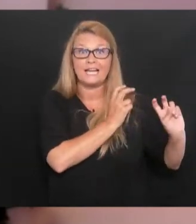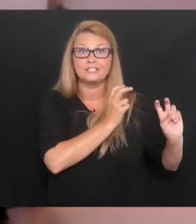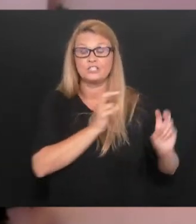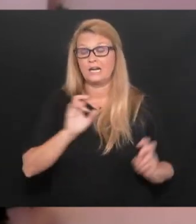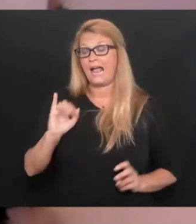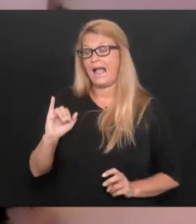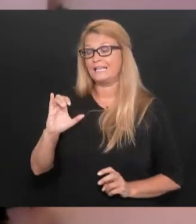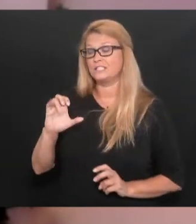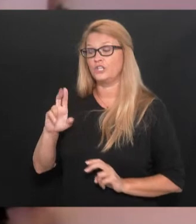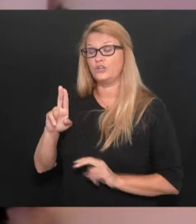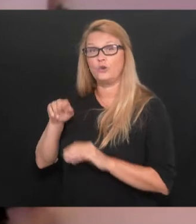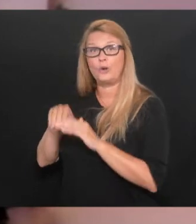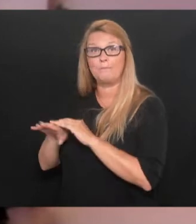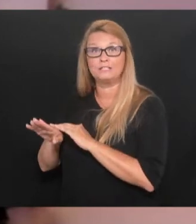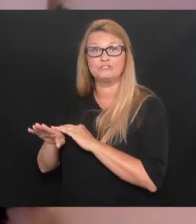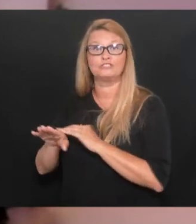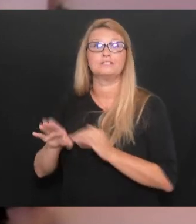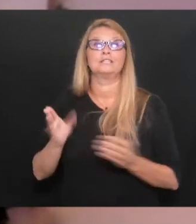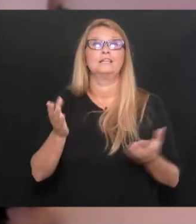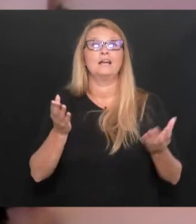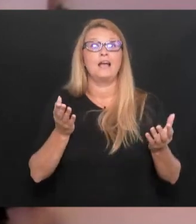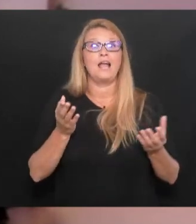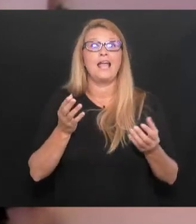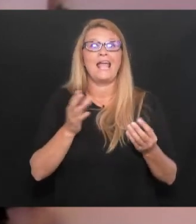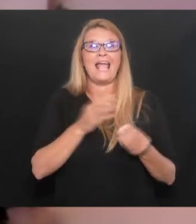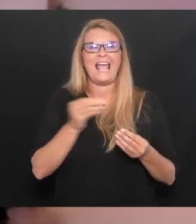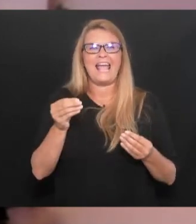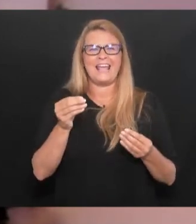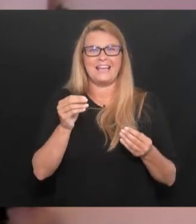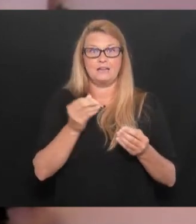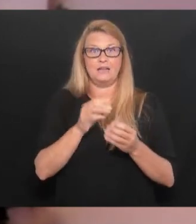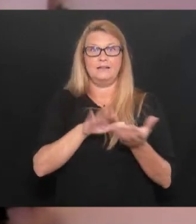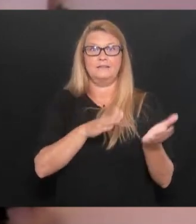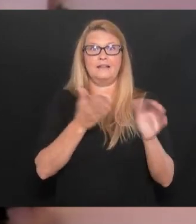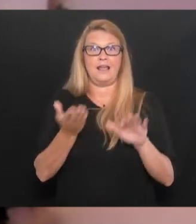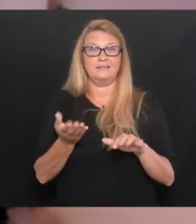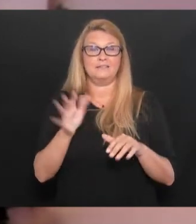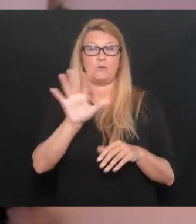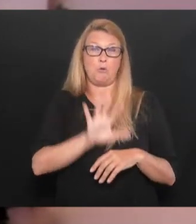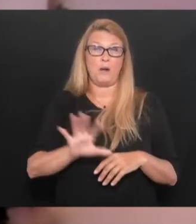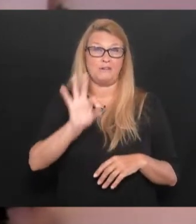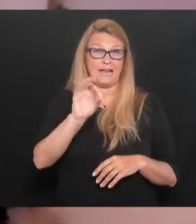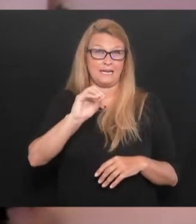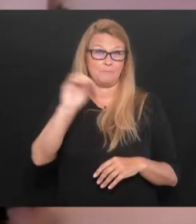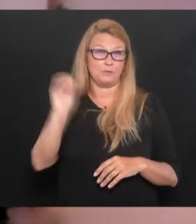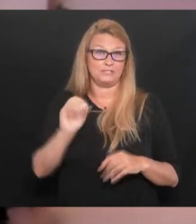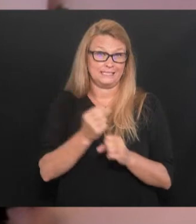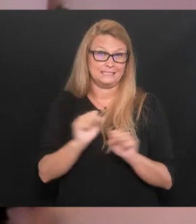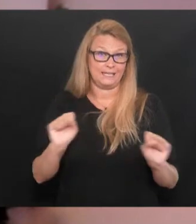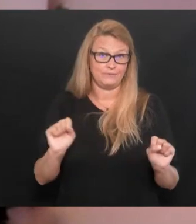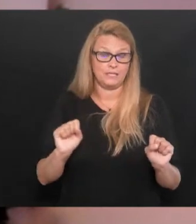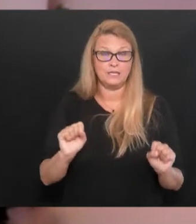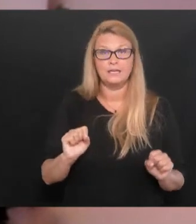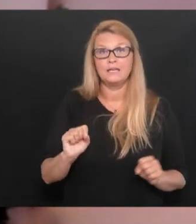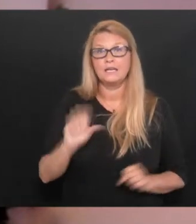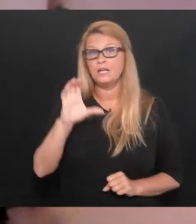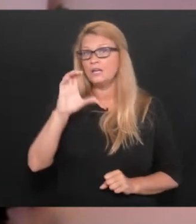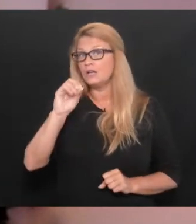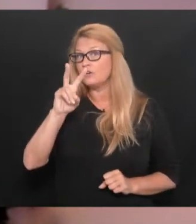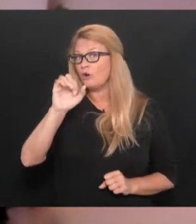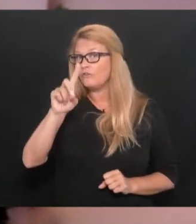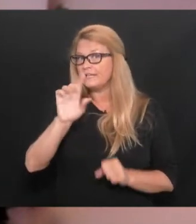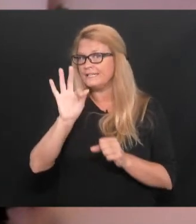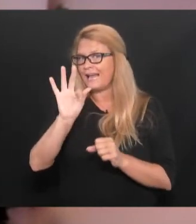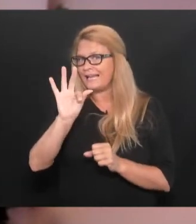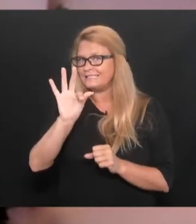ICU admissions, prevents deaths at over a 90% level. Now, what's also notable is that COVID-19, as